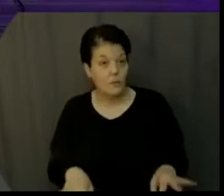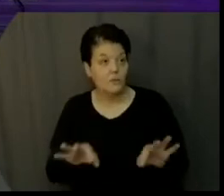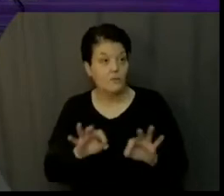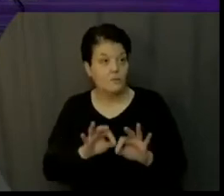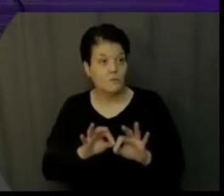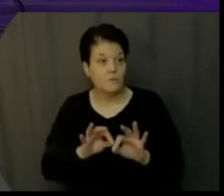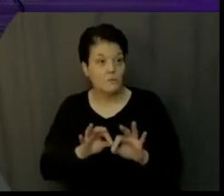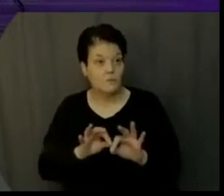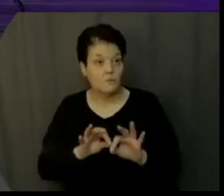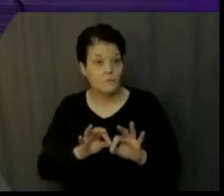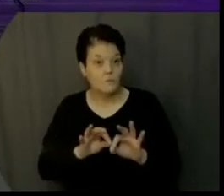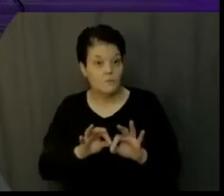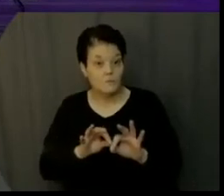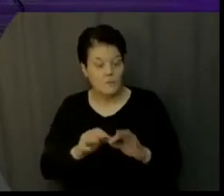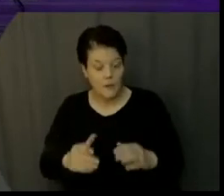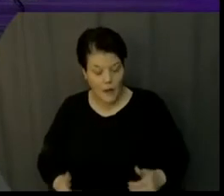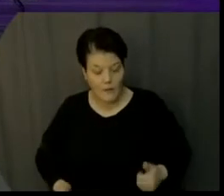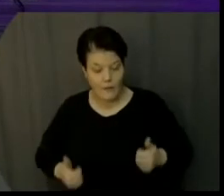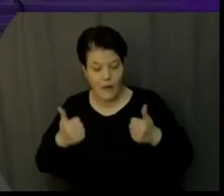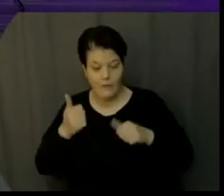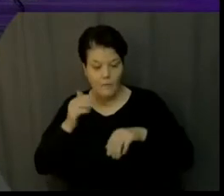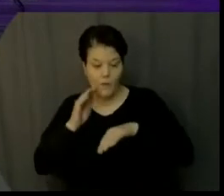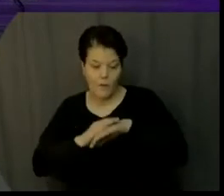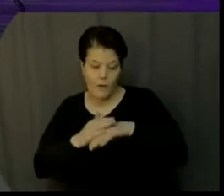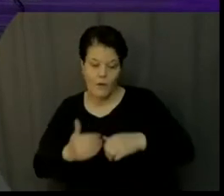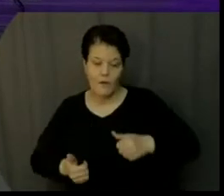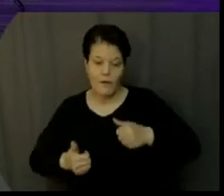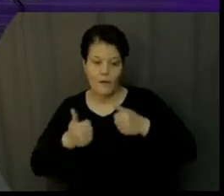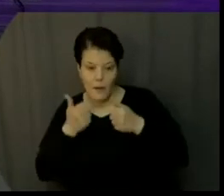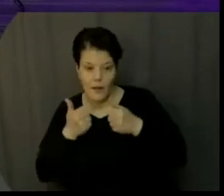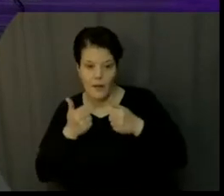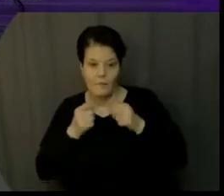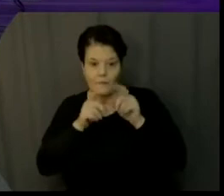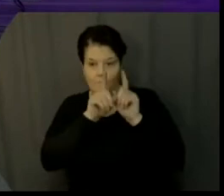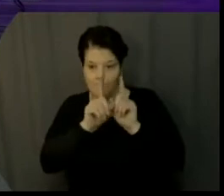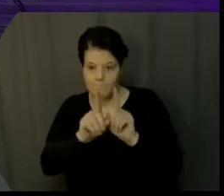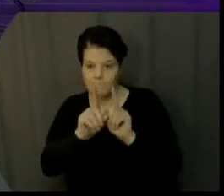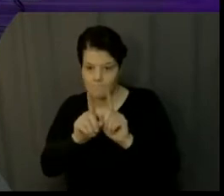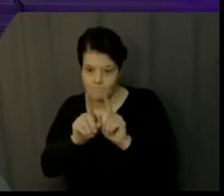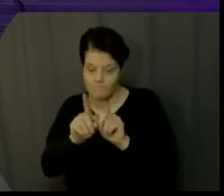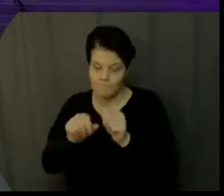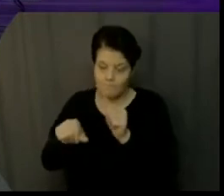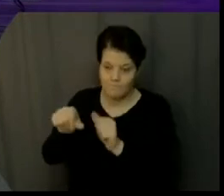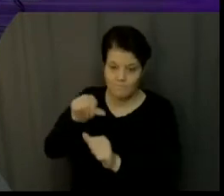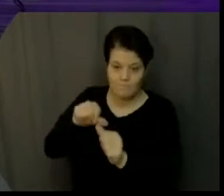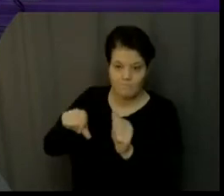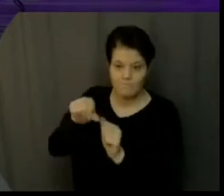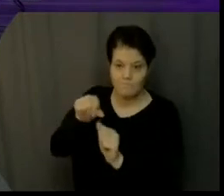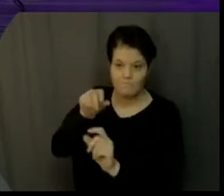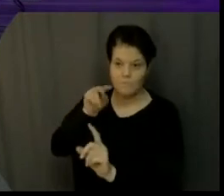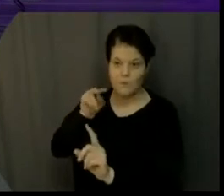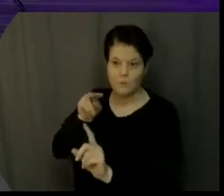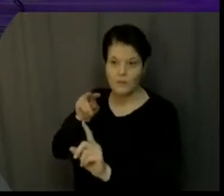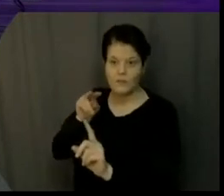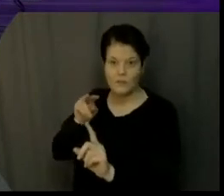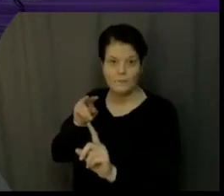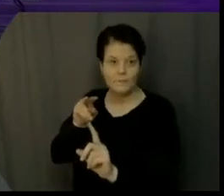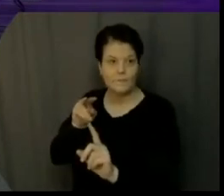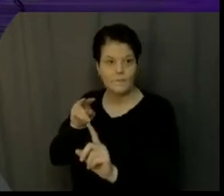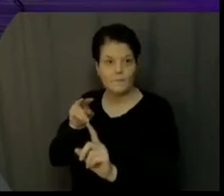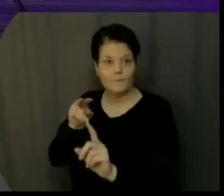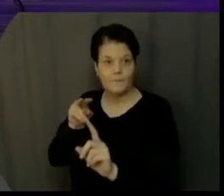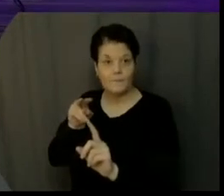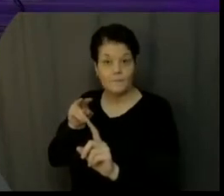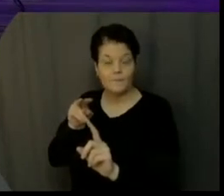Significance of life on life and people watching, and that this world is watching. And